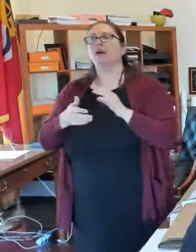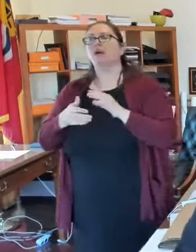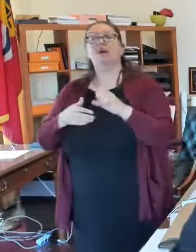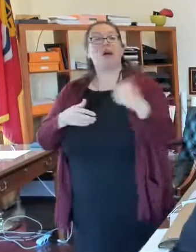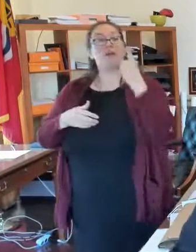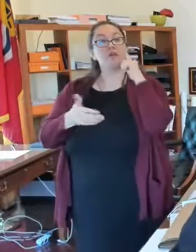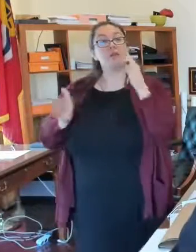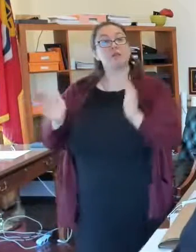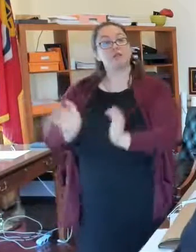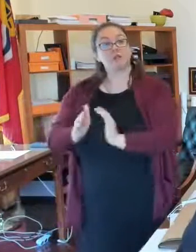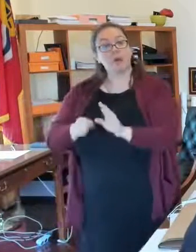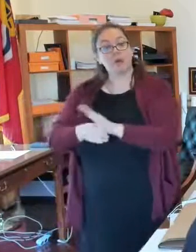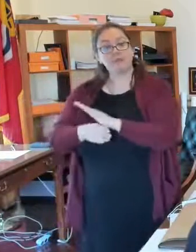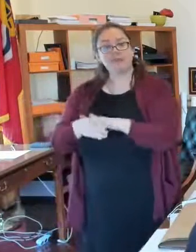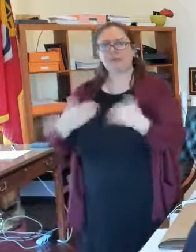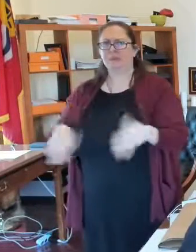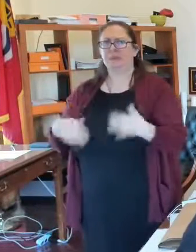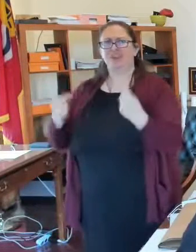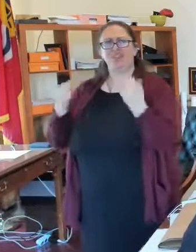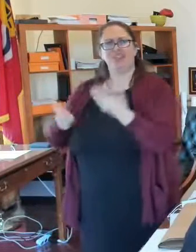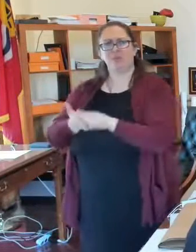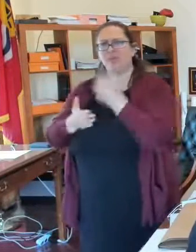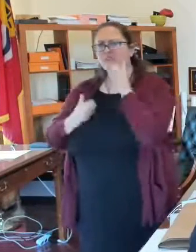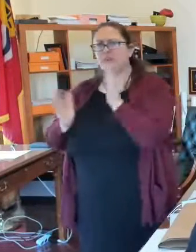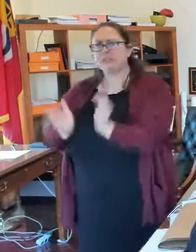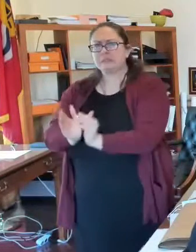there's a considerable amount of money,